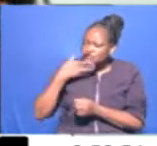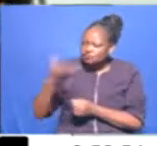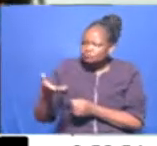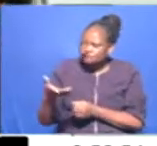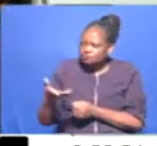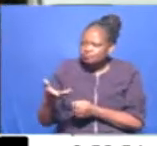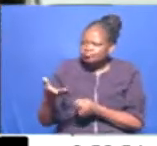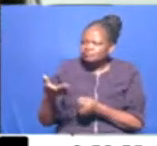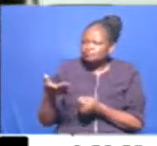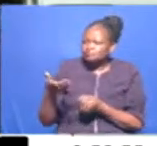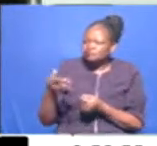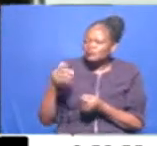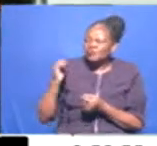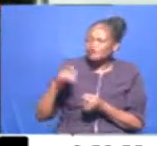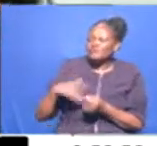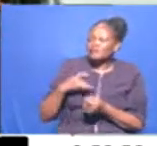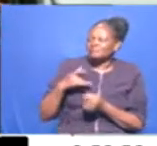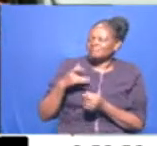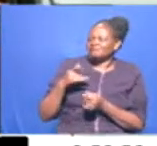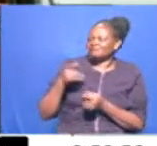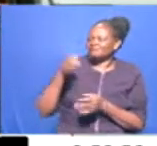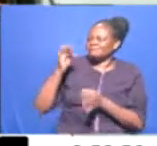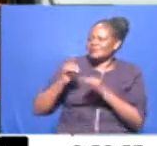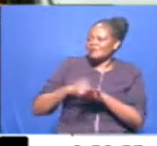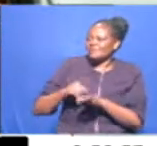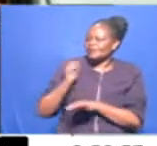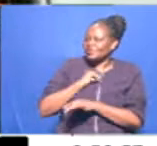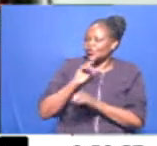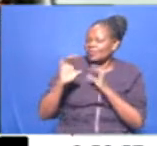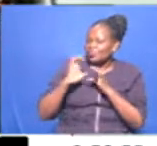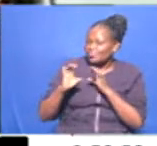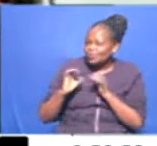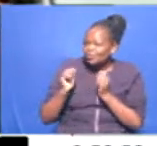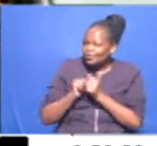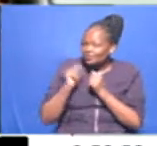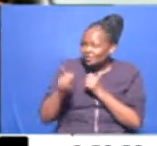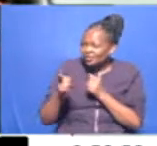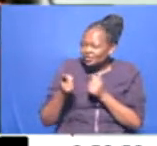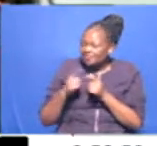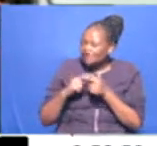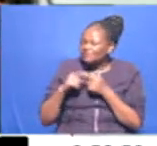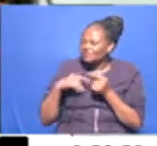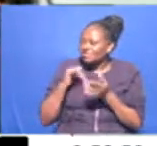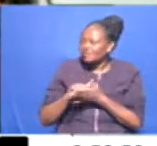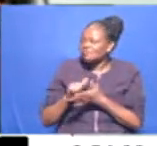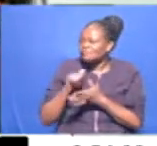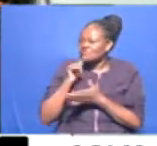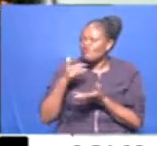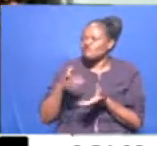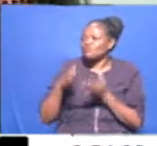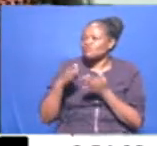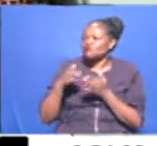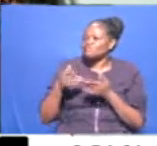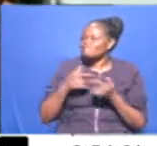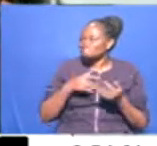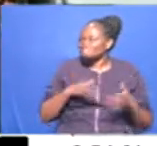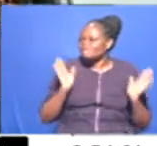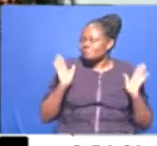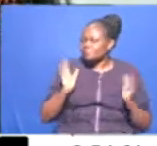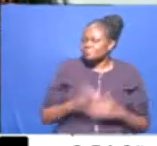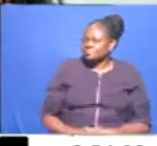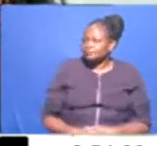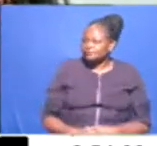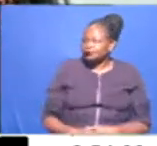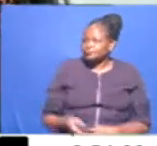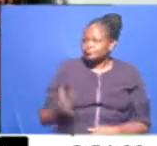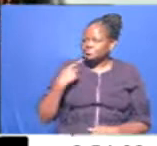Will I feel judged by the time I'm done having the conversation with you, and therefore feel I should not have opened up? You know, as I said